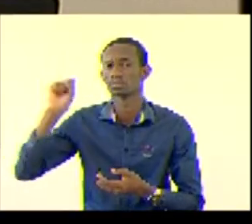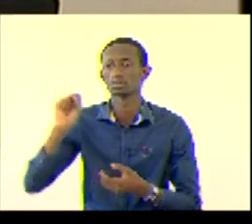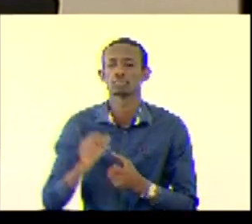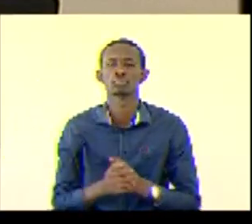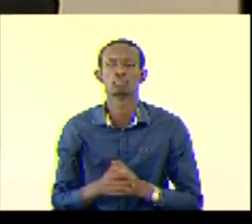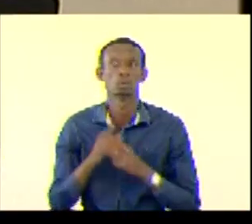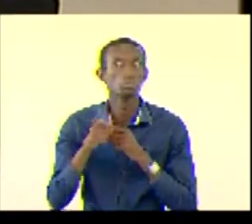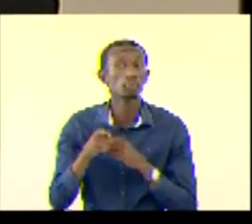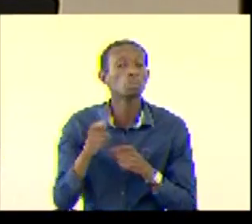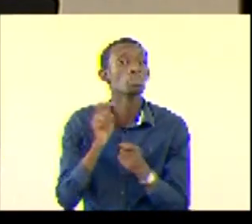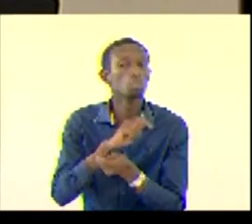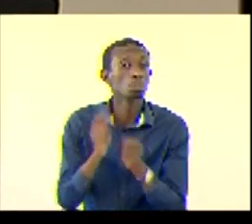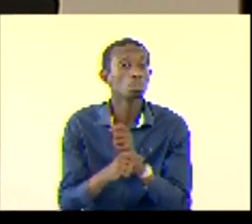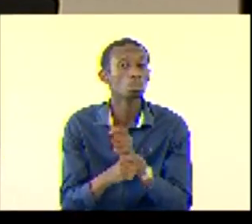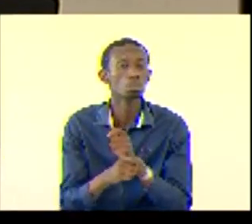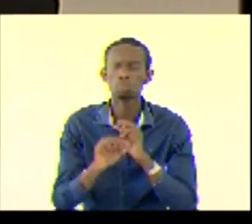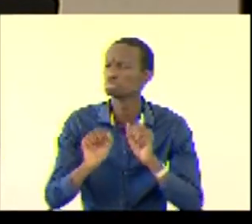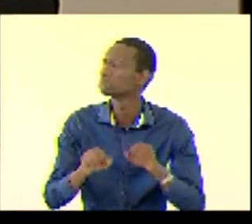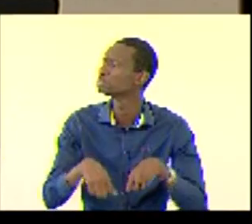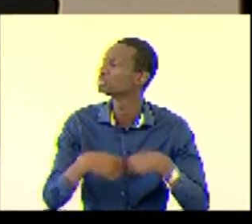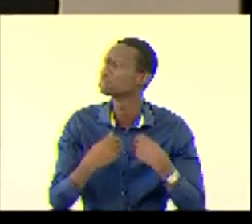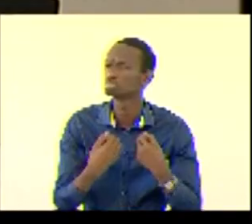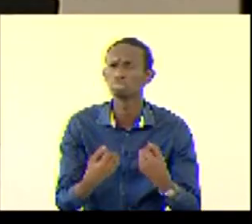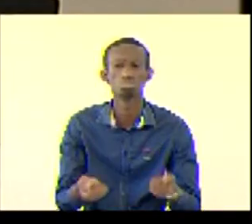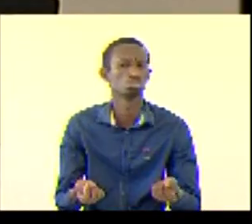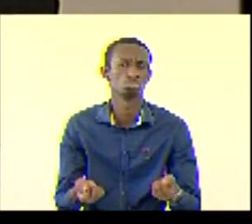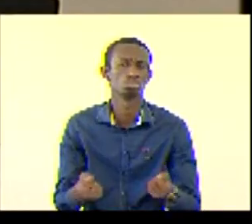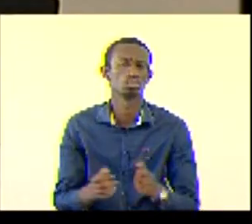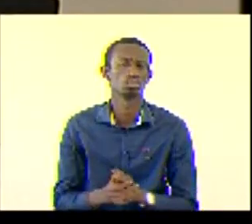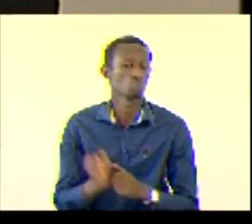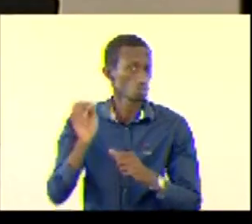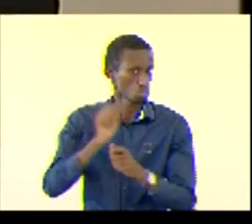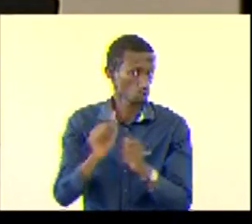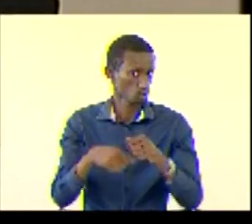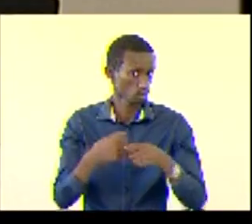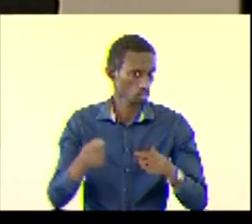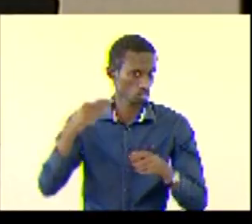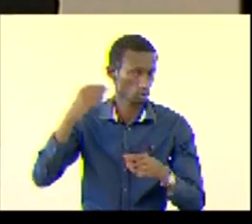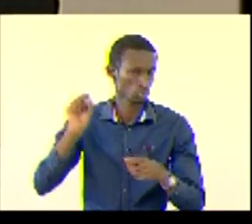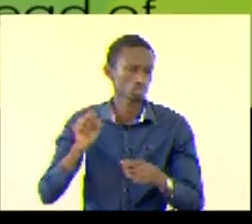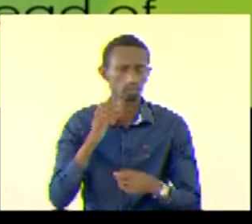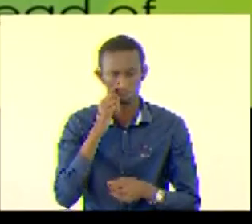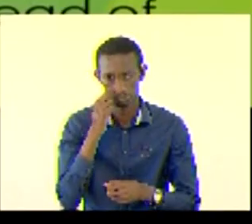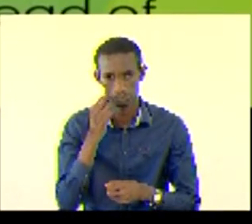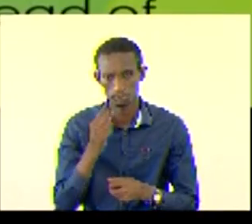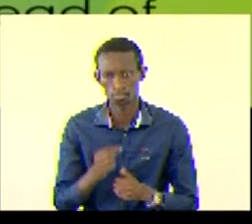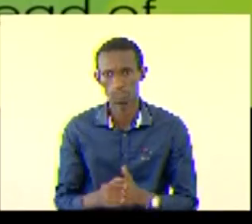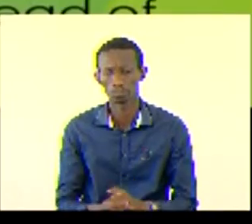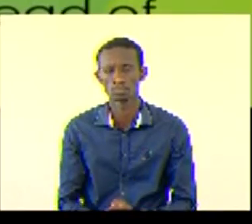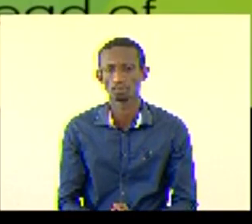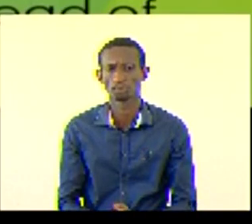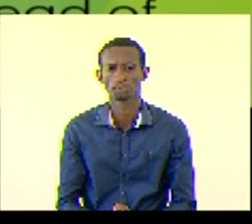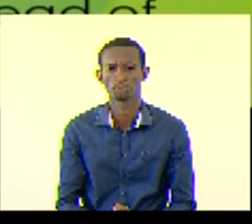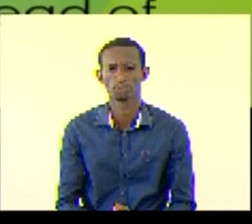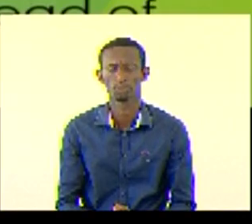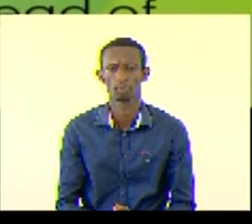no change in the volume of the gas that will be produced. Sketch a graph of B on the